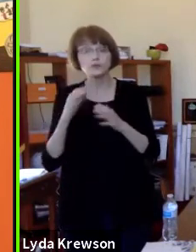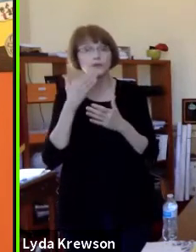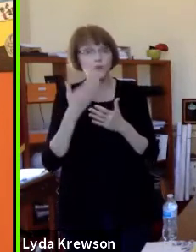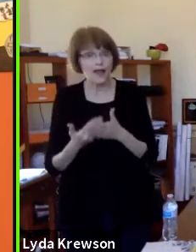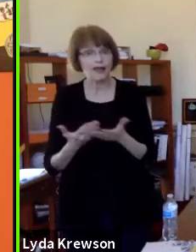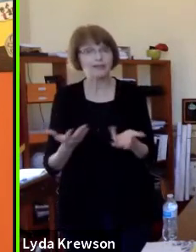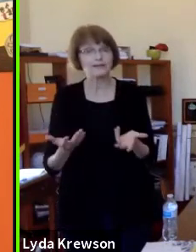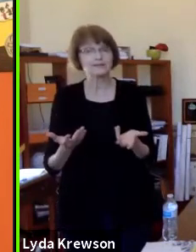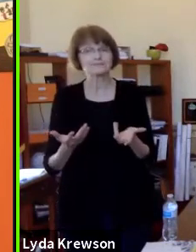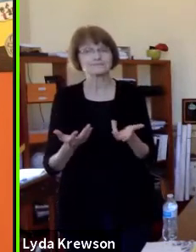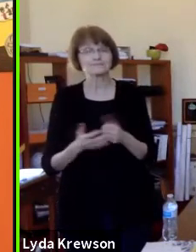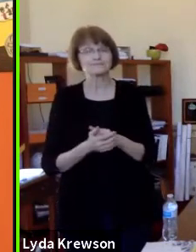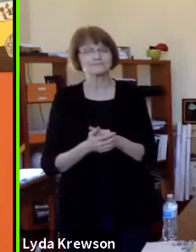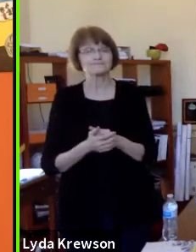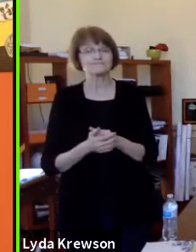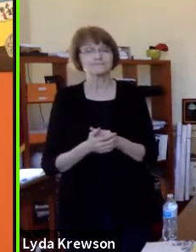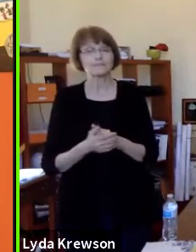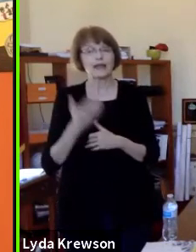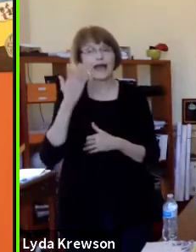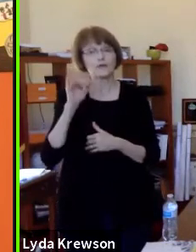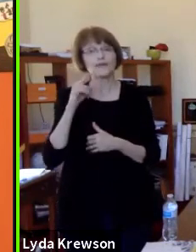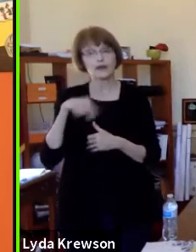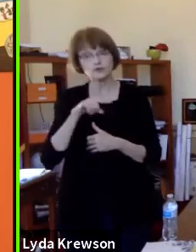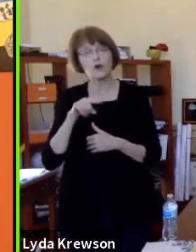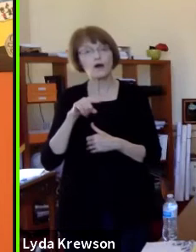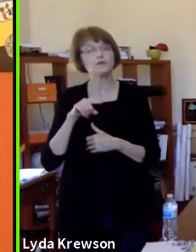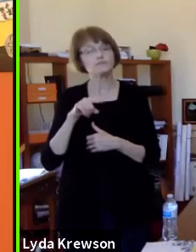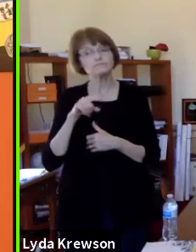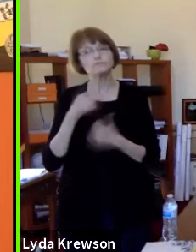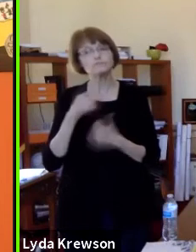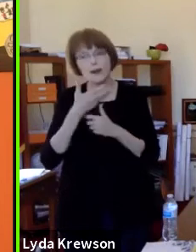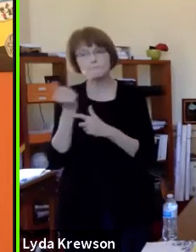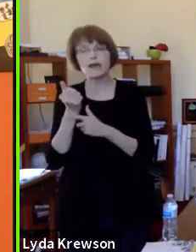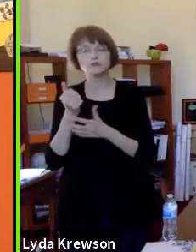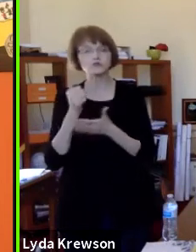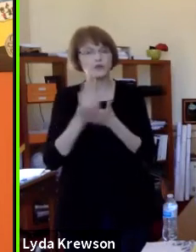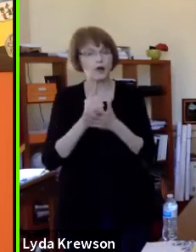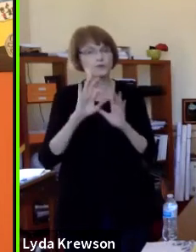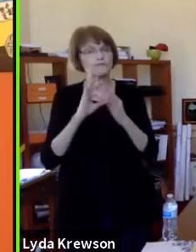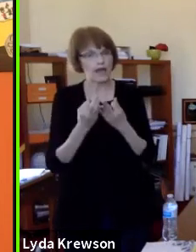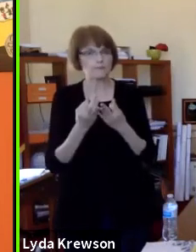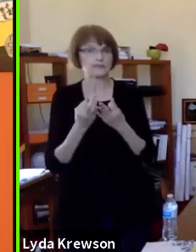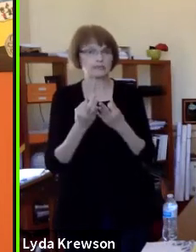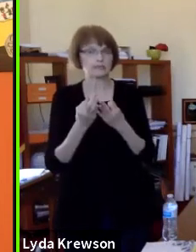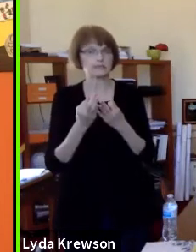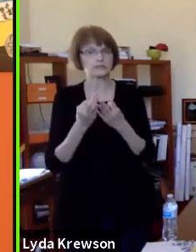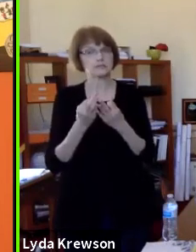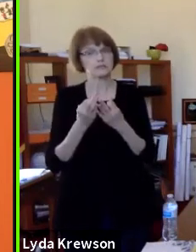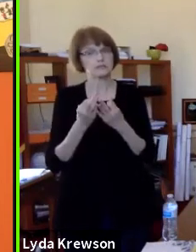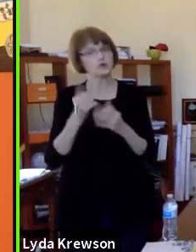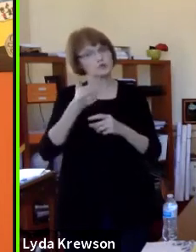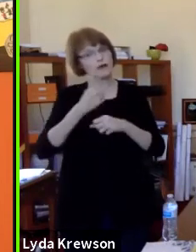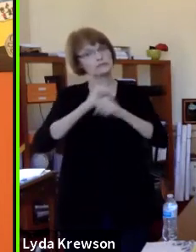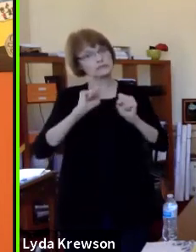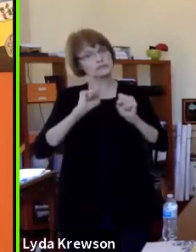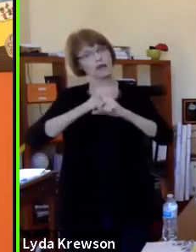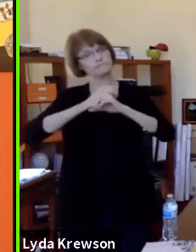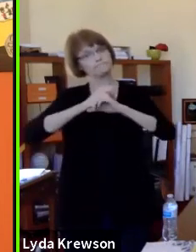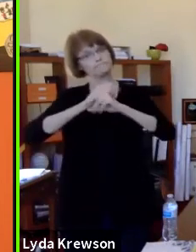And I know that you're all going to do everything you can to help out your own families, keep yourself safe.